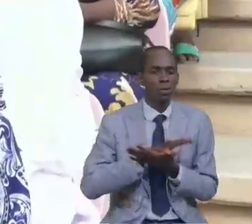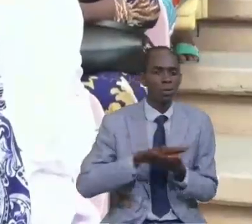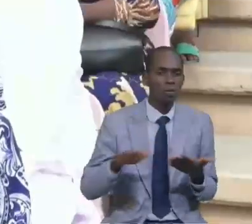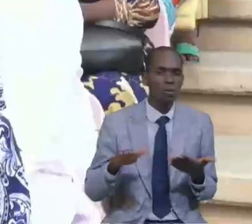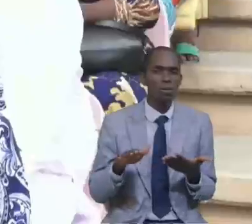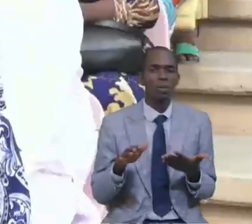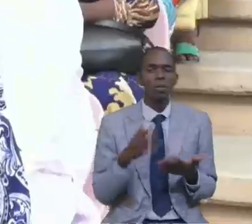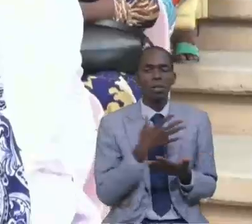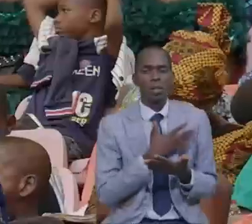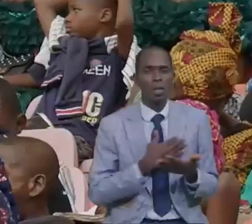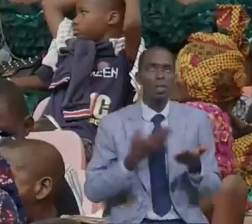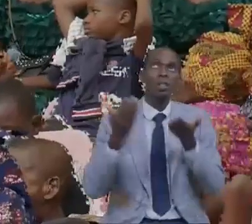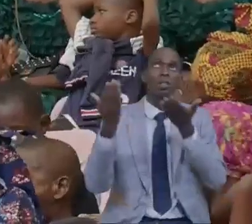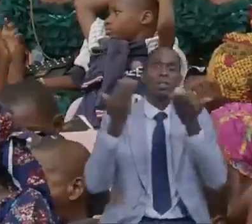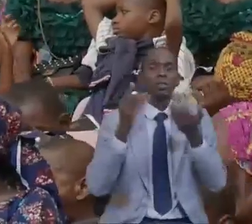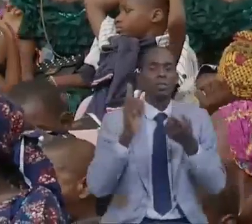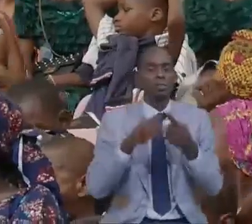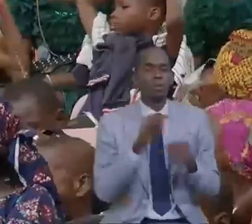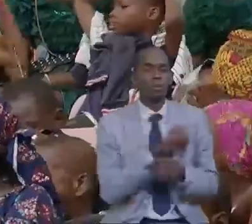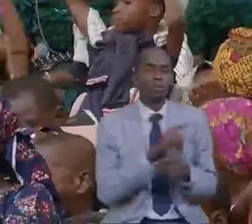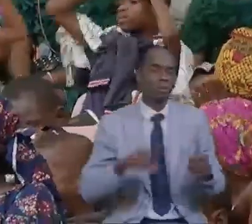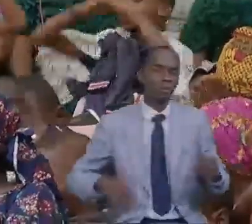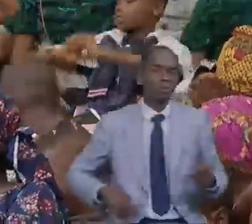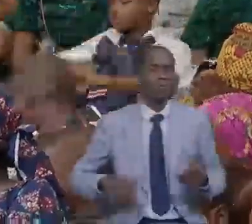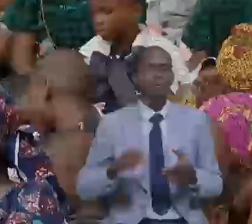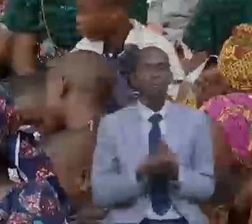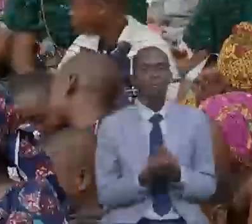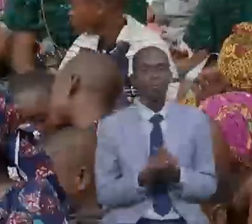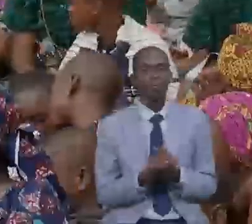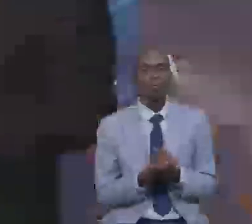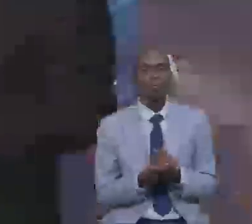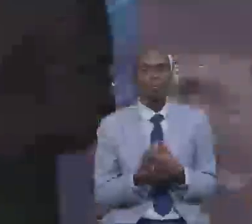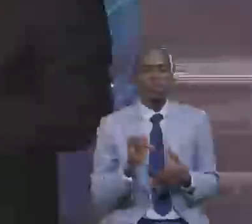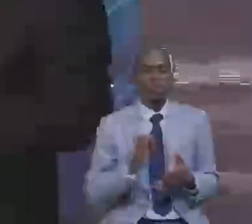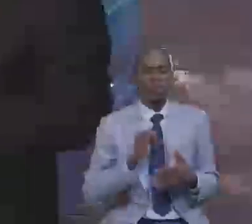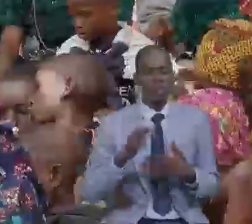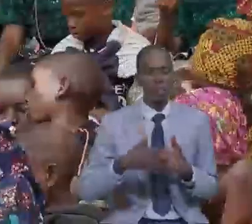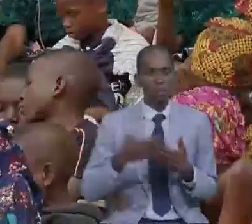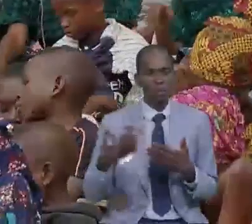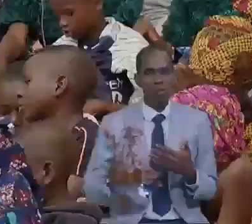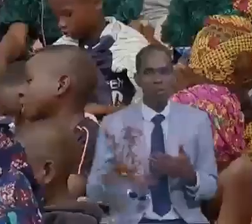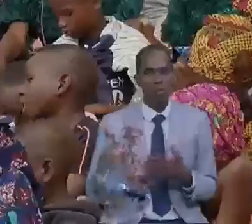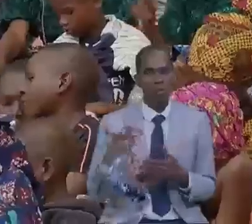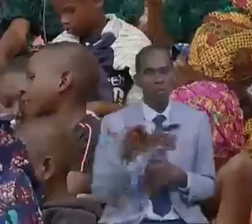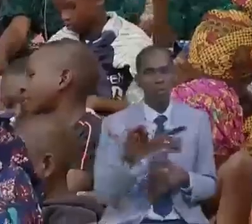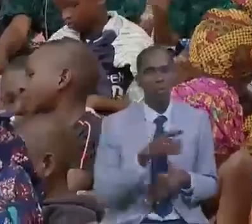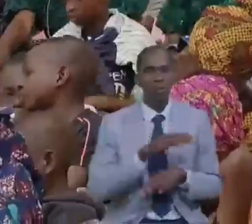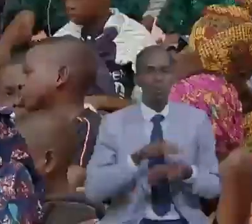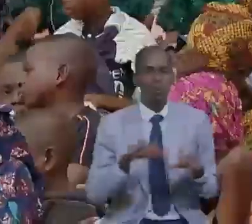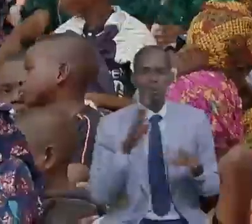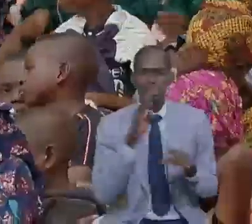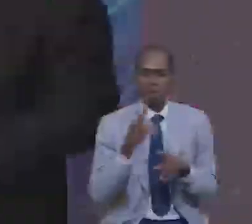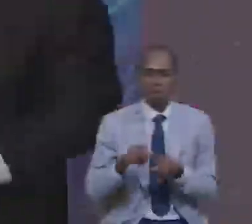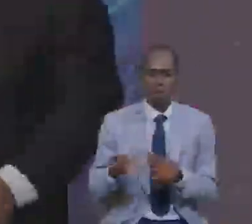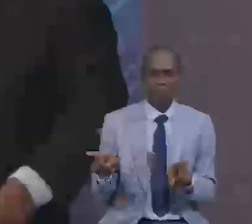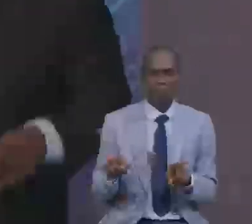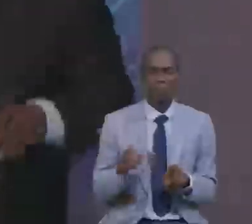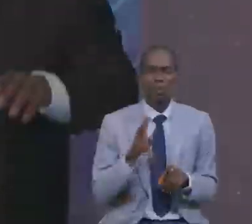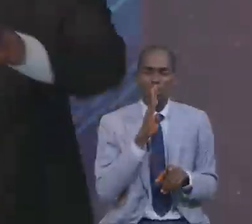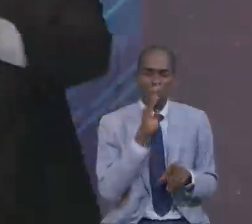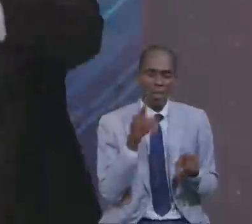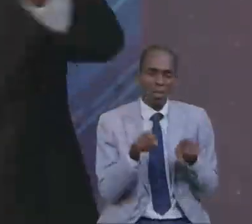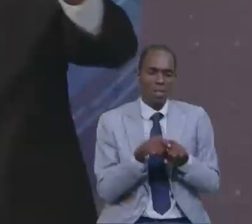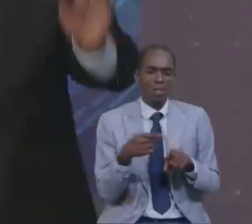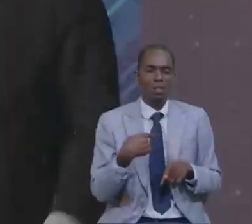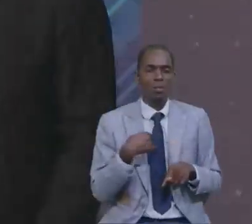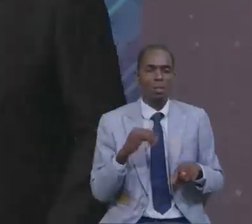different, be like me as I am in Christ. and the grace of God will keep